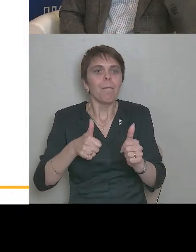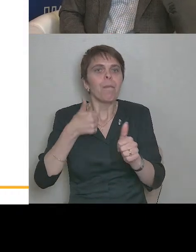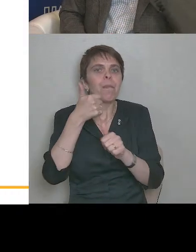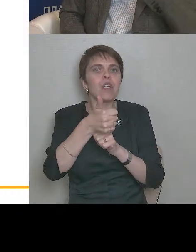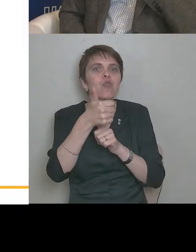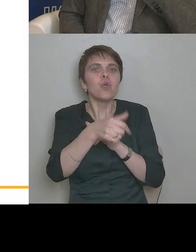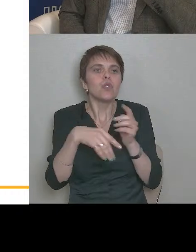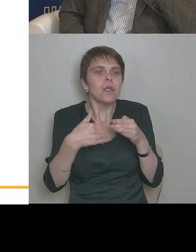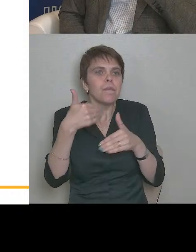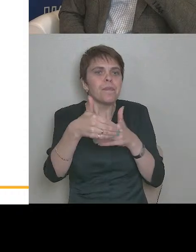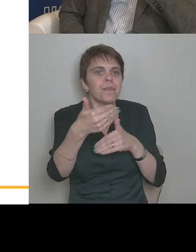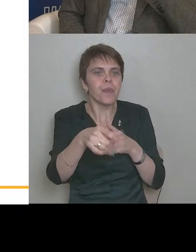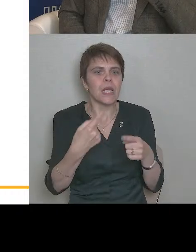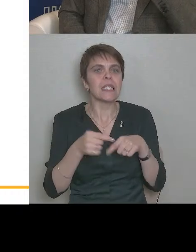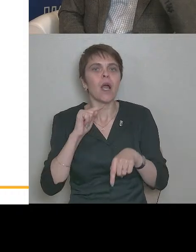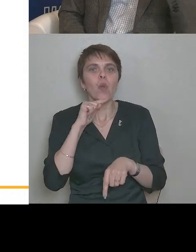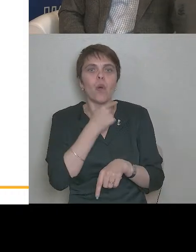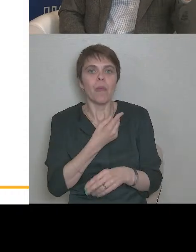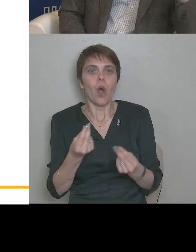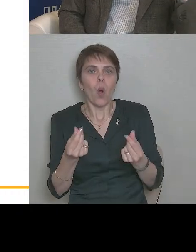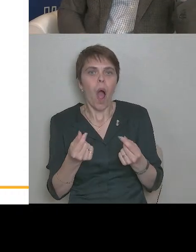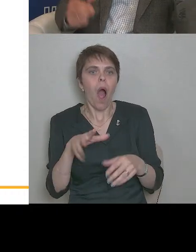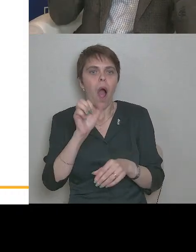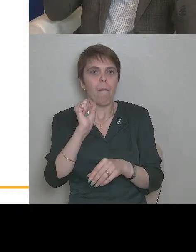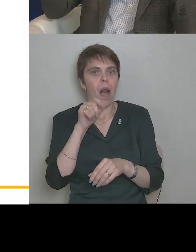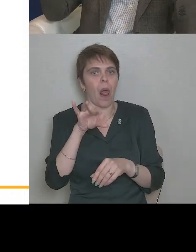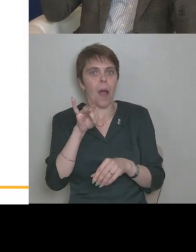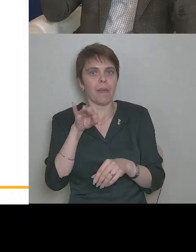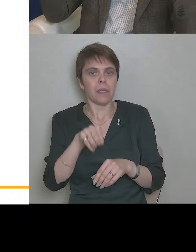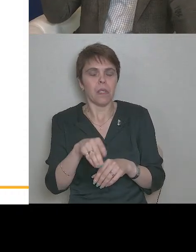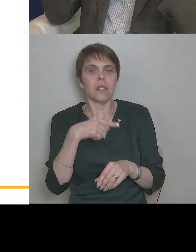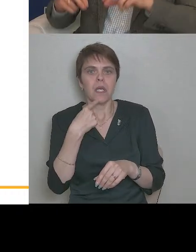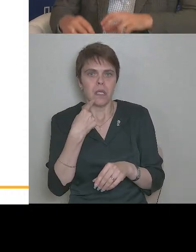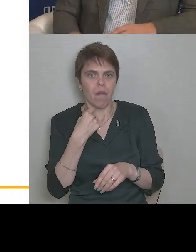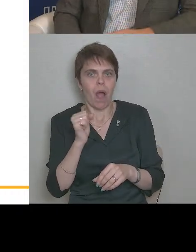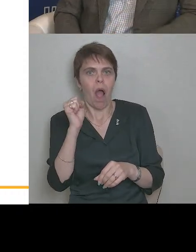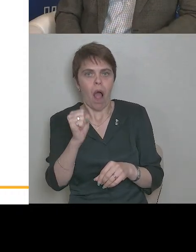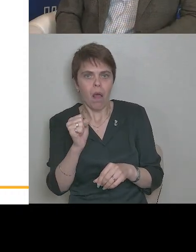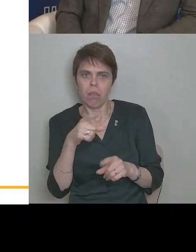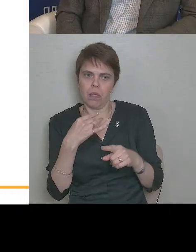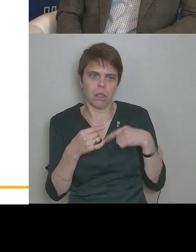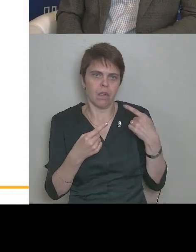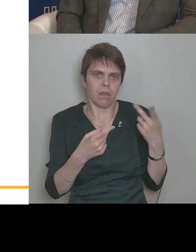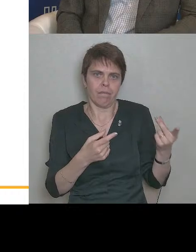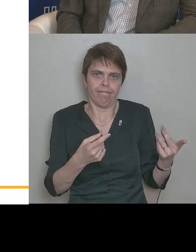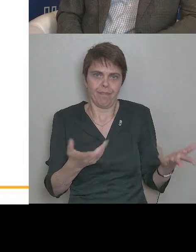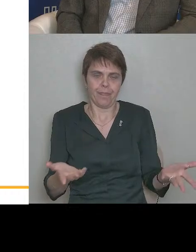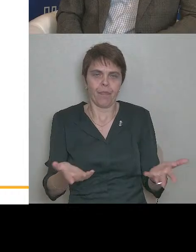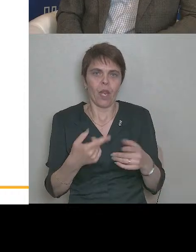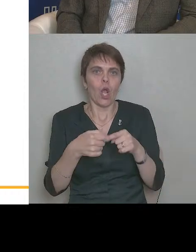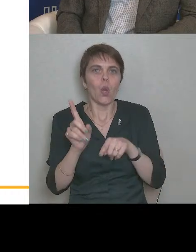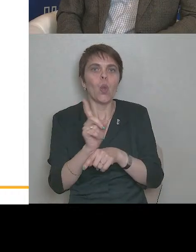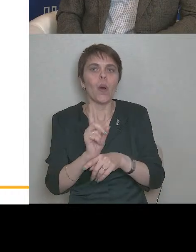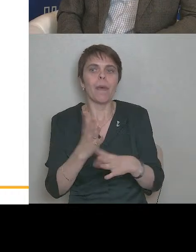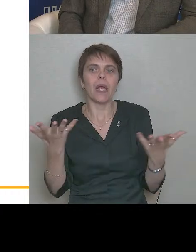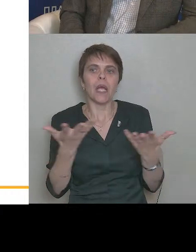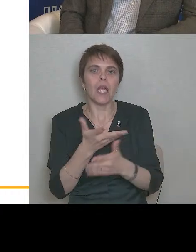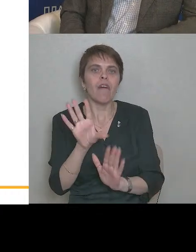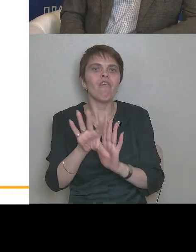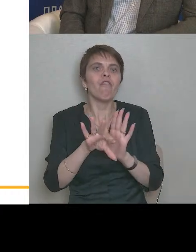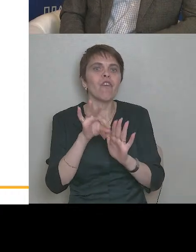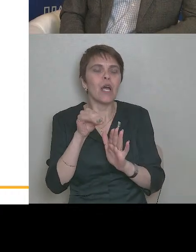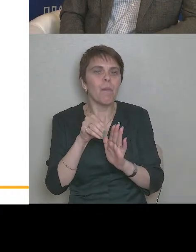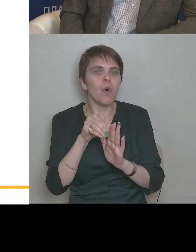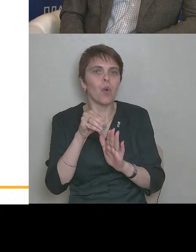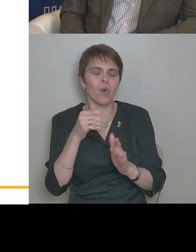non-proportional limitation, and it's not correct. But by saving the money, the parliament did not finish, so to say, this